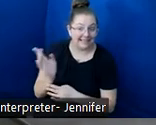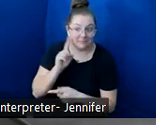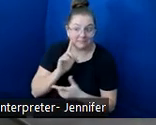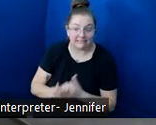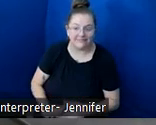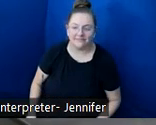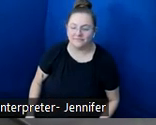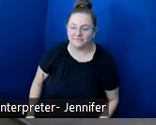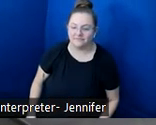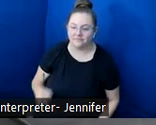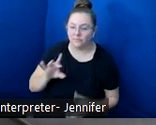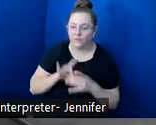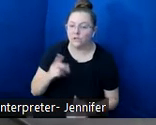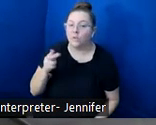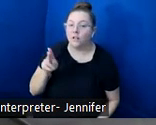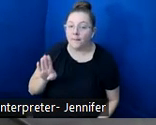on the hub.